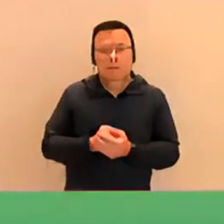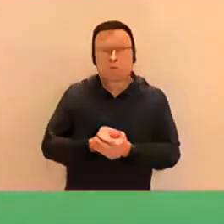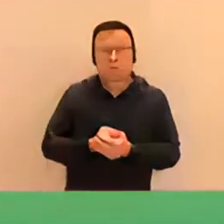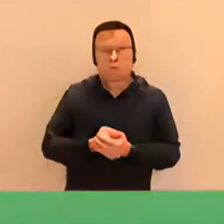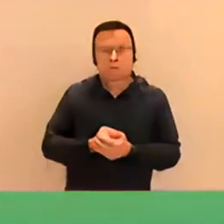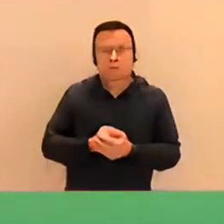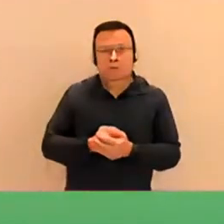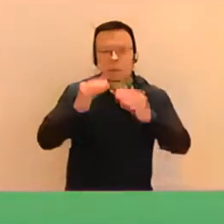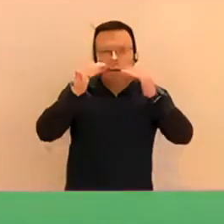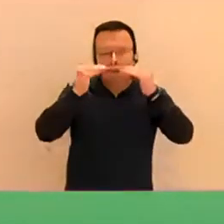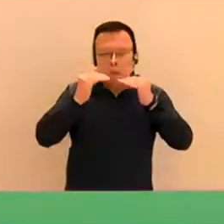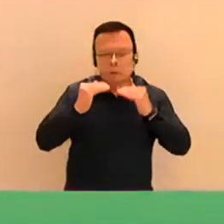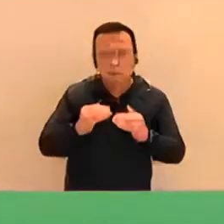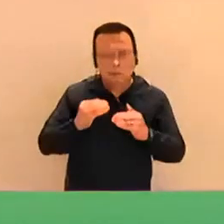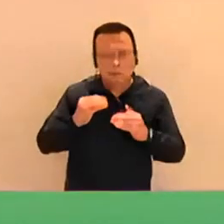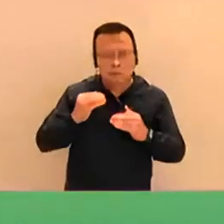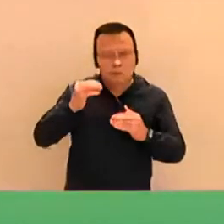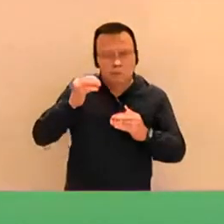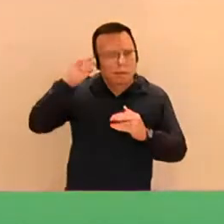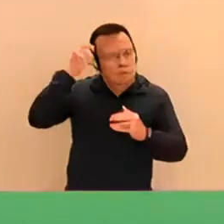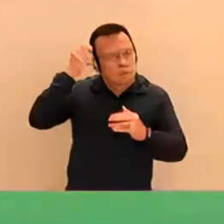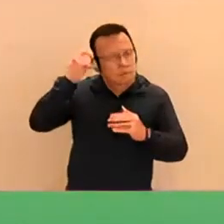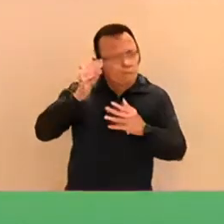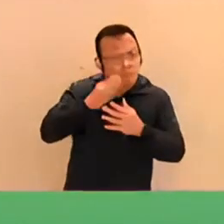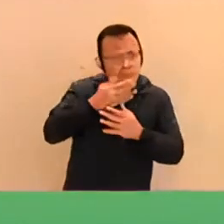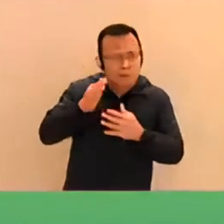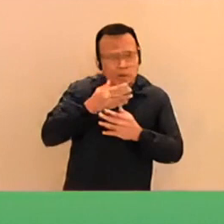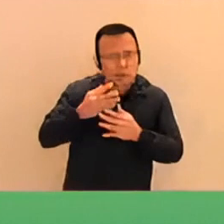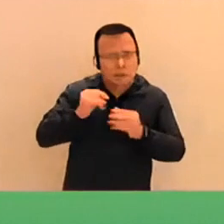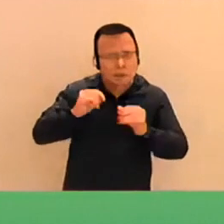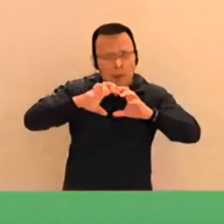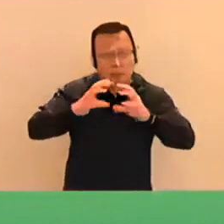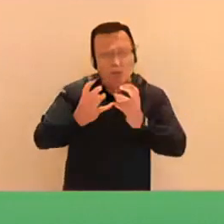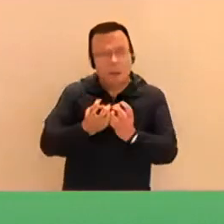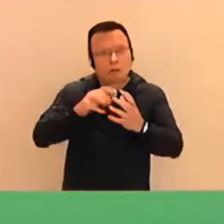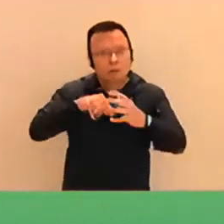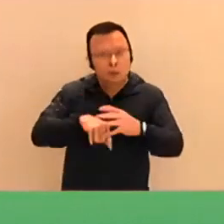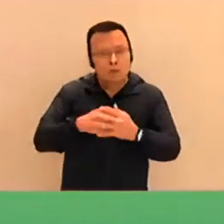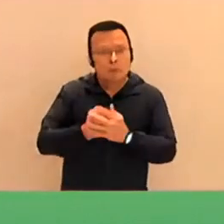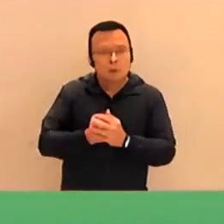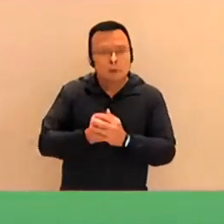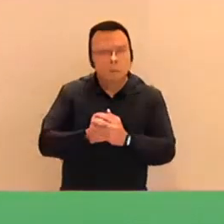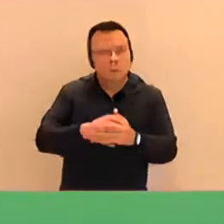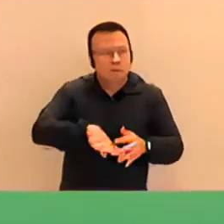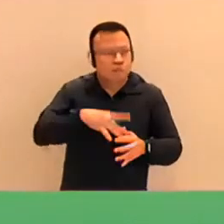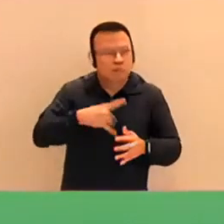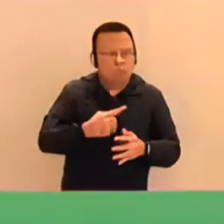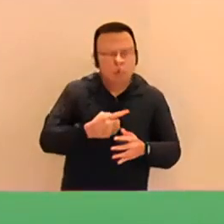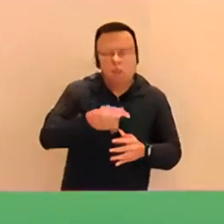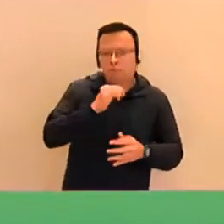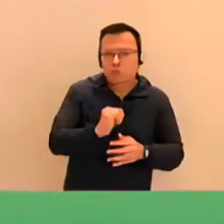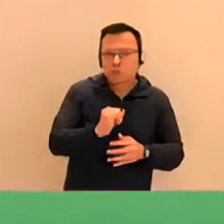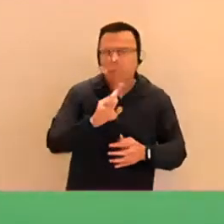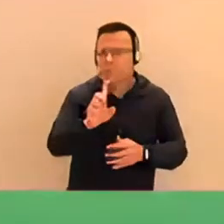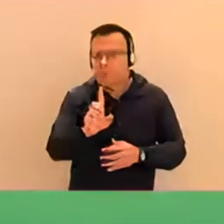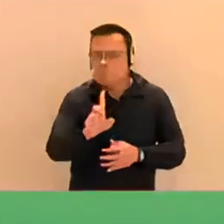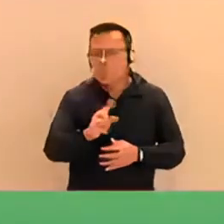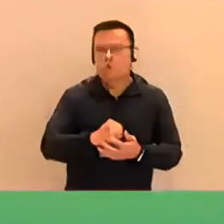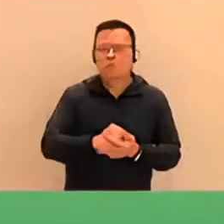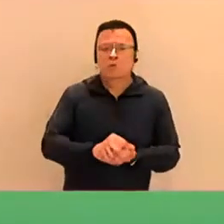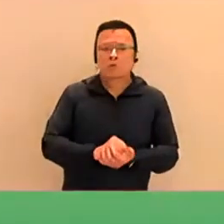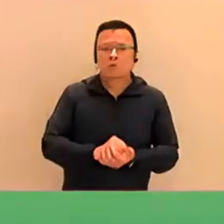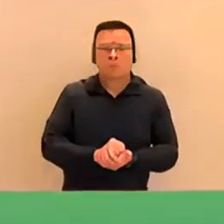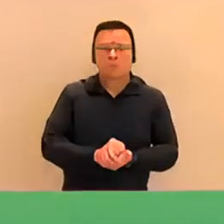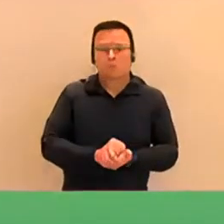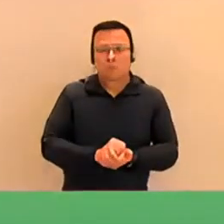the imperfection of the system. So try to save energy. We should not only see something beautiful, but try to see